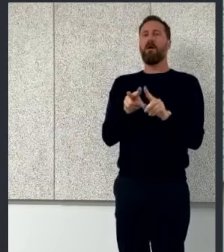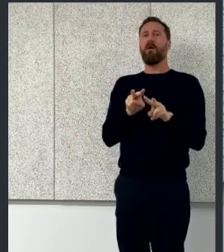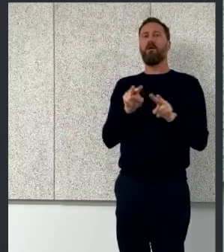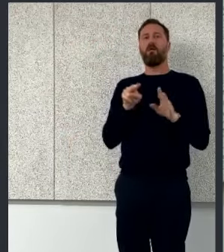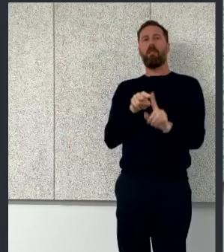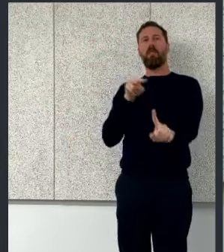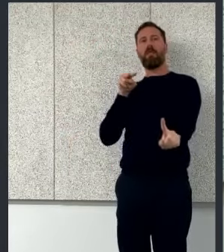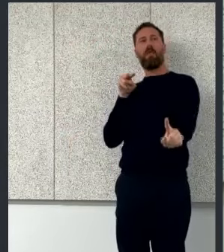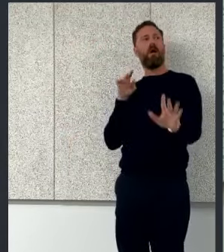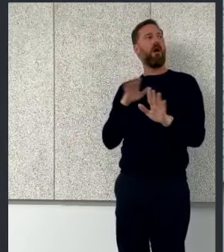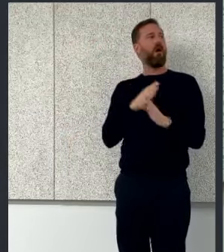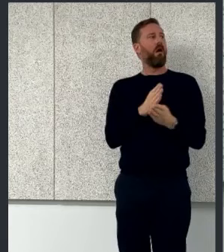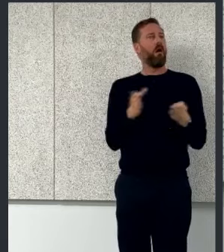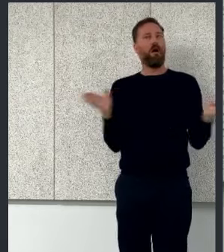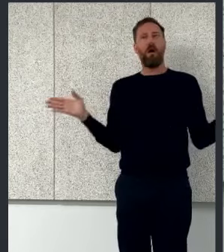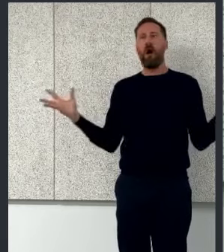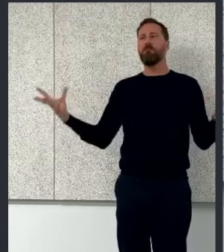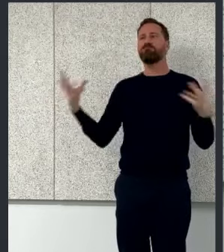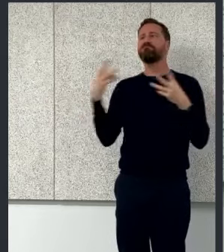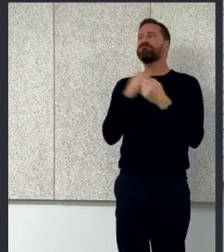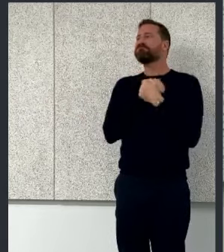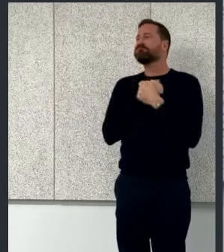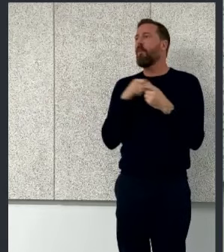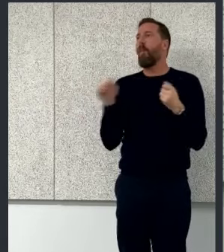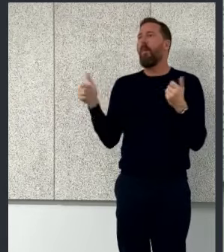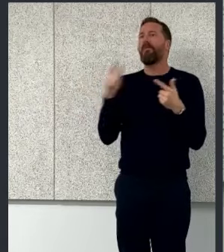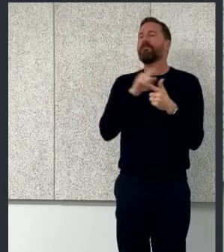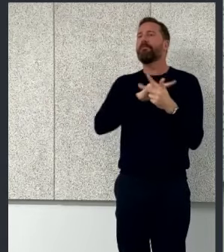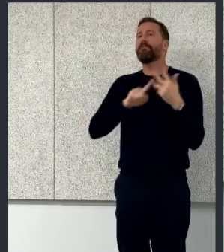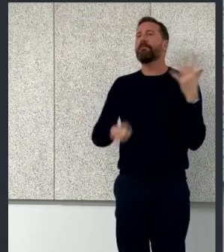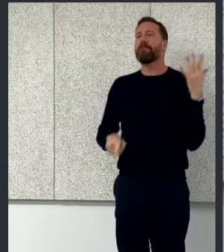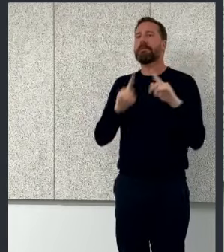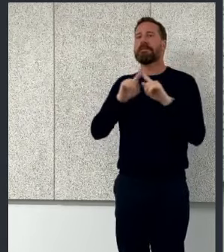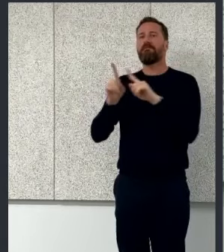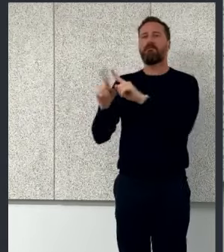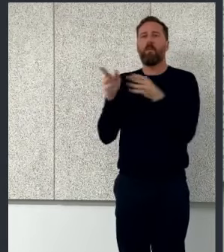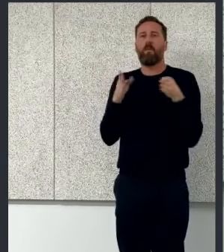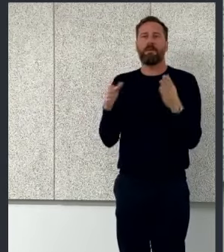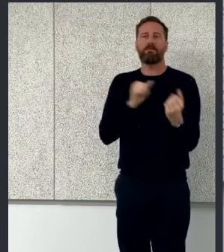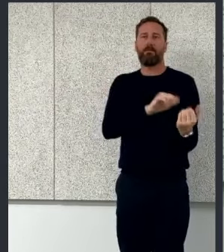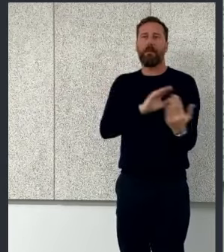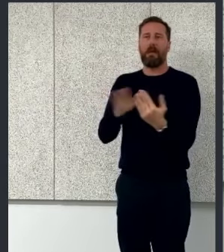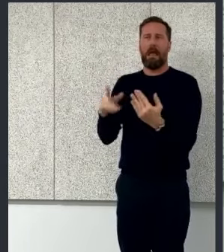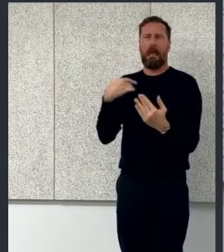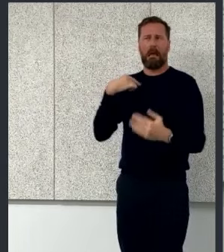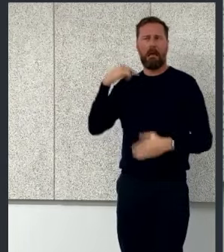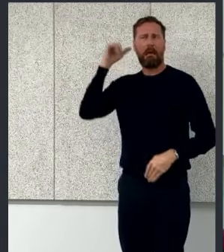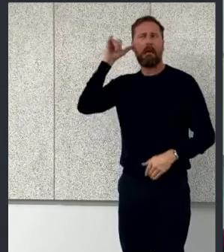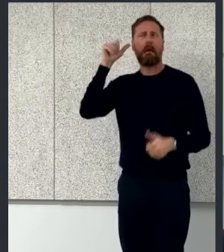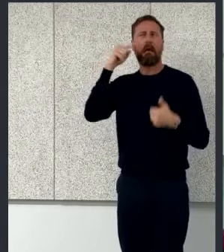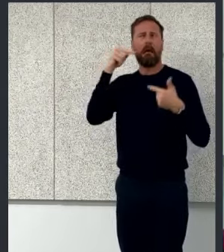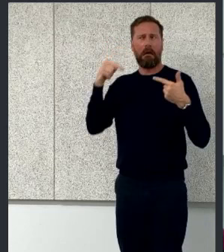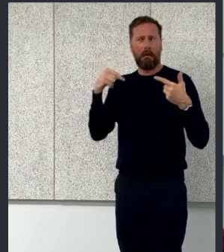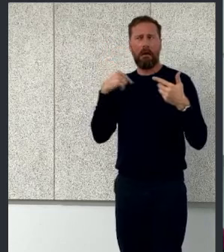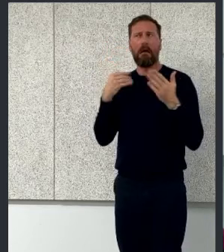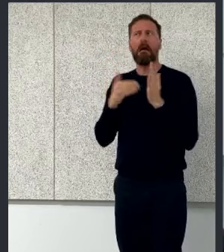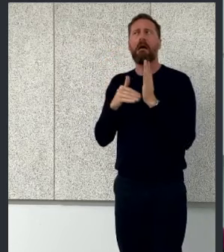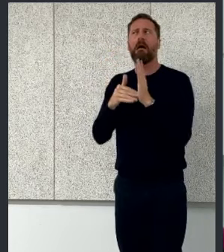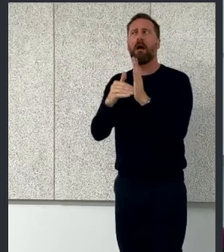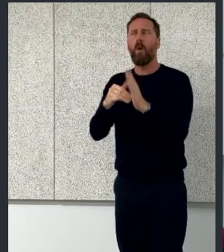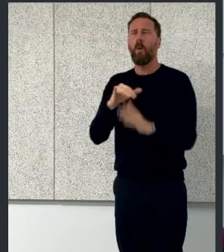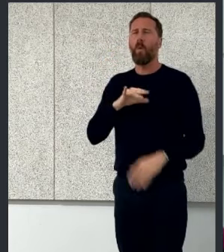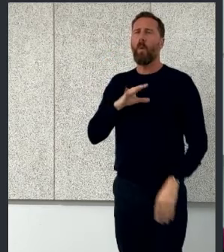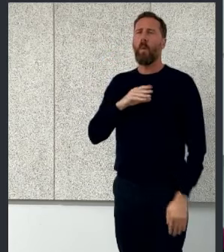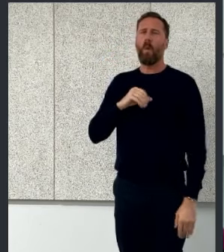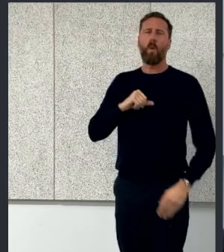think I am hearing that language increasingly, and it makes me so happy. What do you think